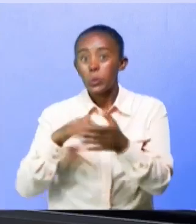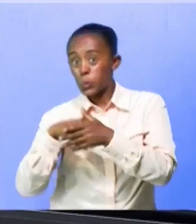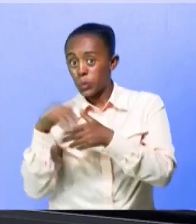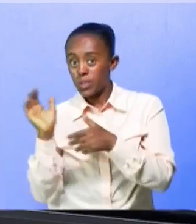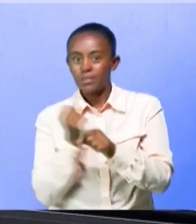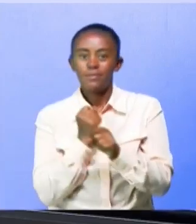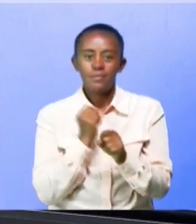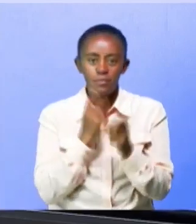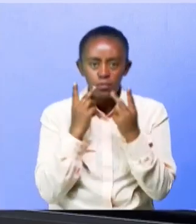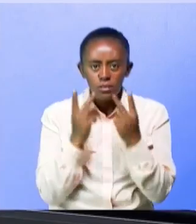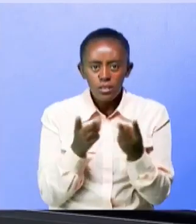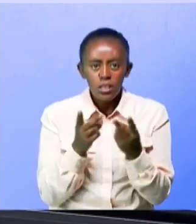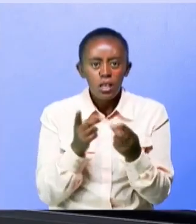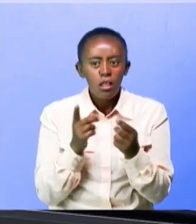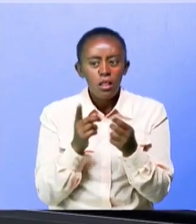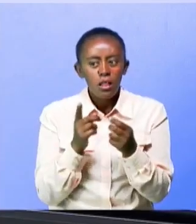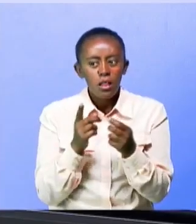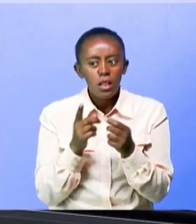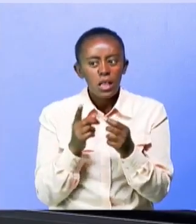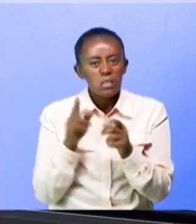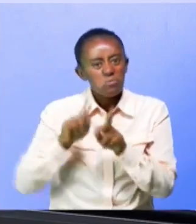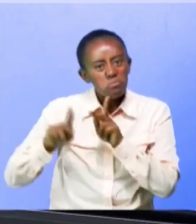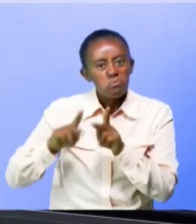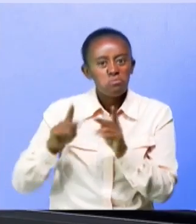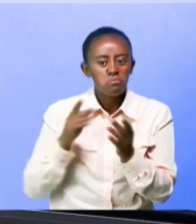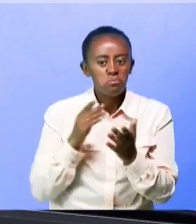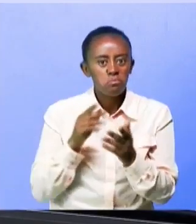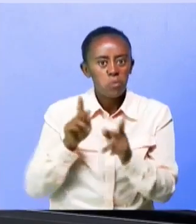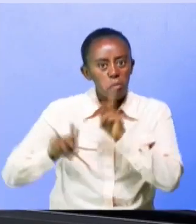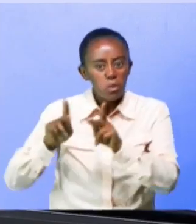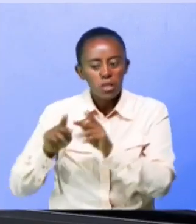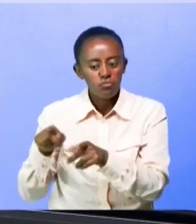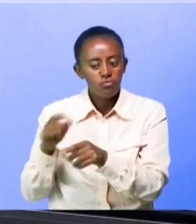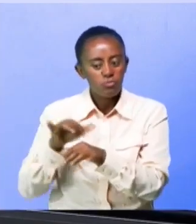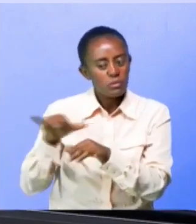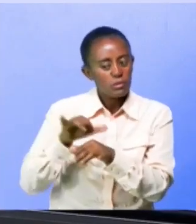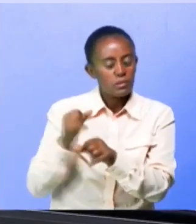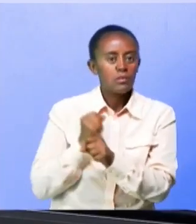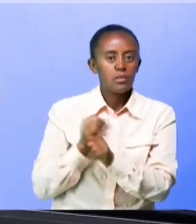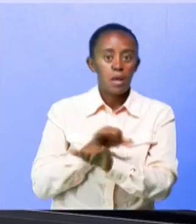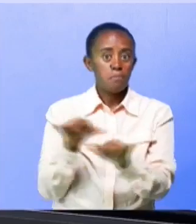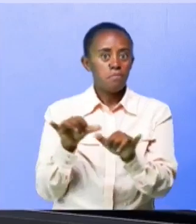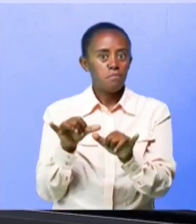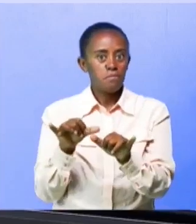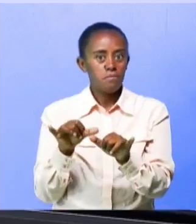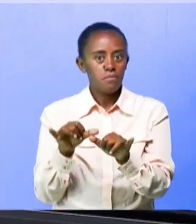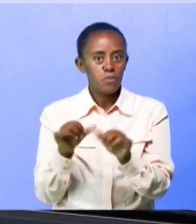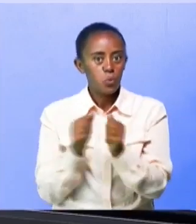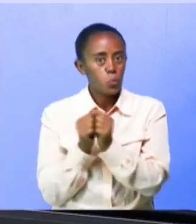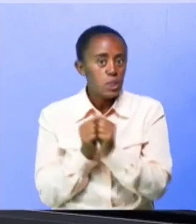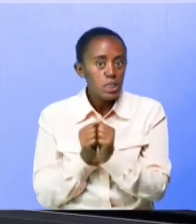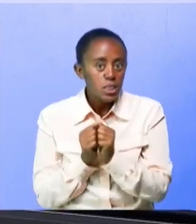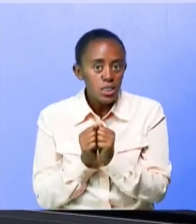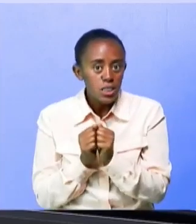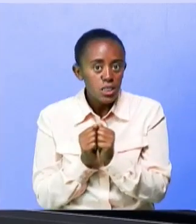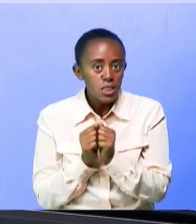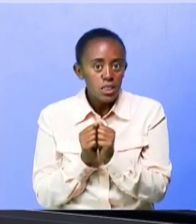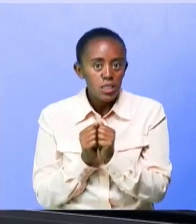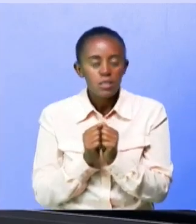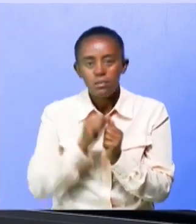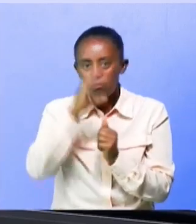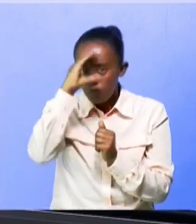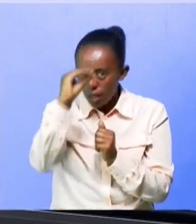There are some people, right, who are doing the same kind of job with what? With